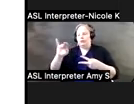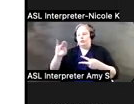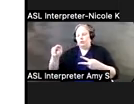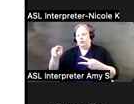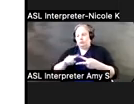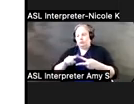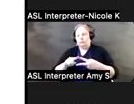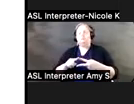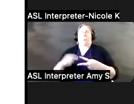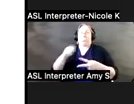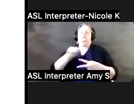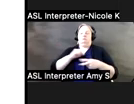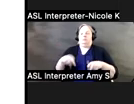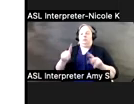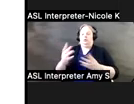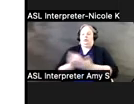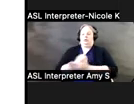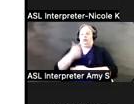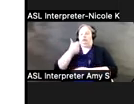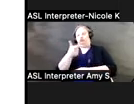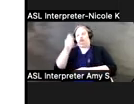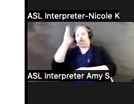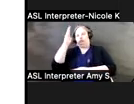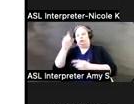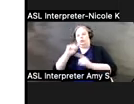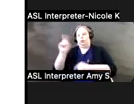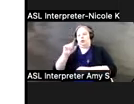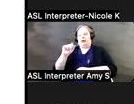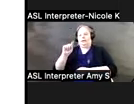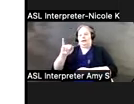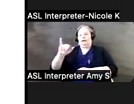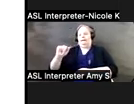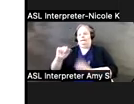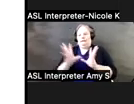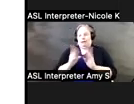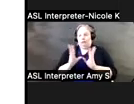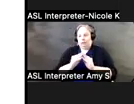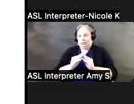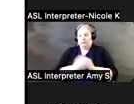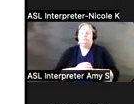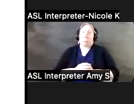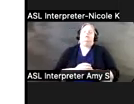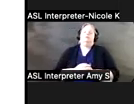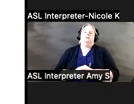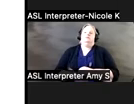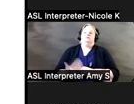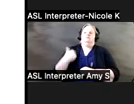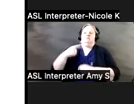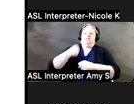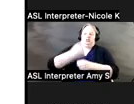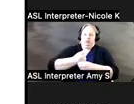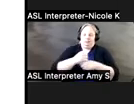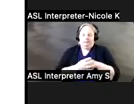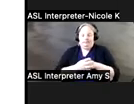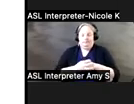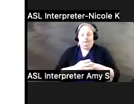I had the opportunity to see his presentation at the ATIA conference earlier this year.